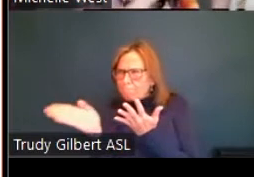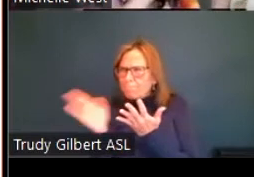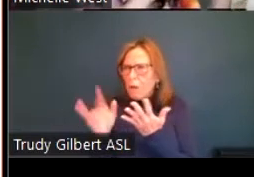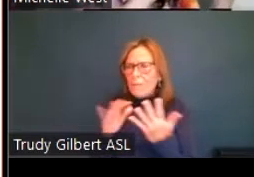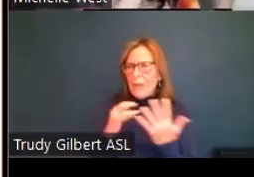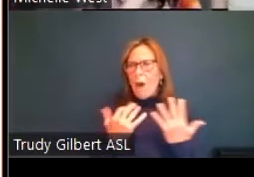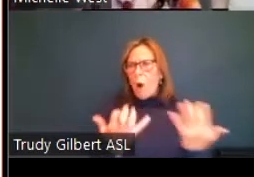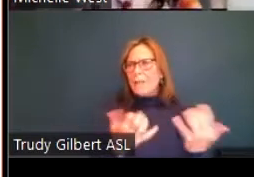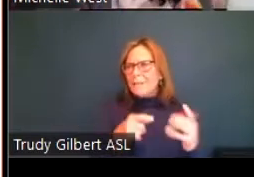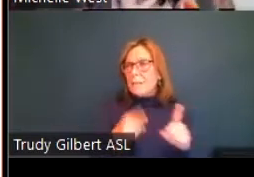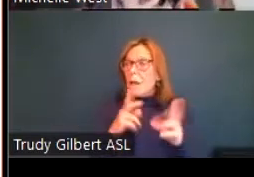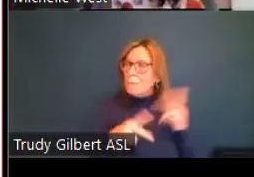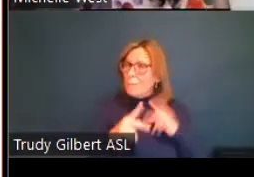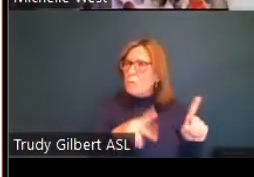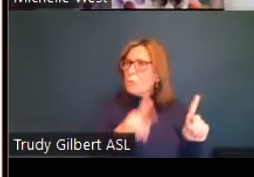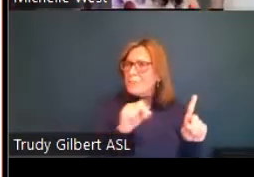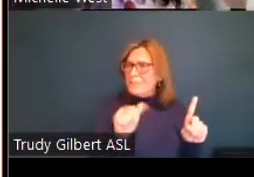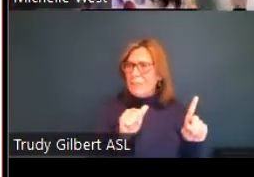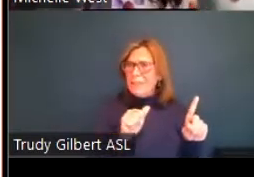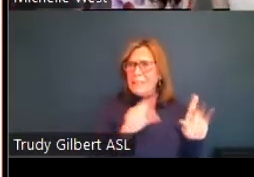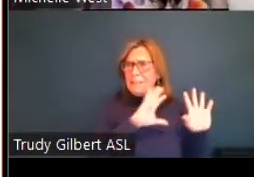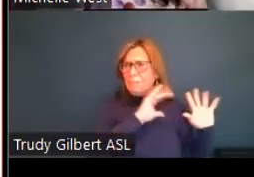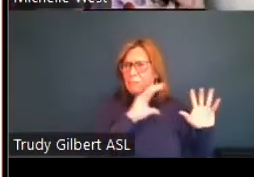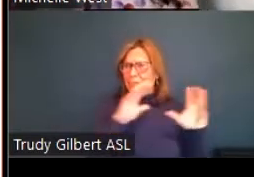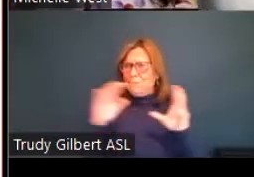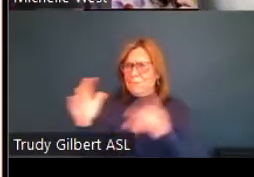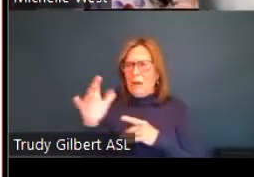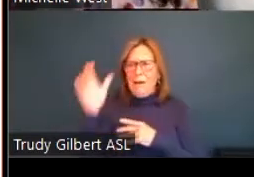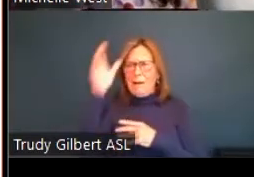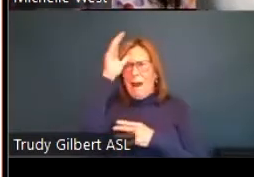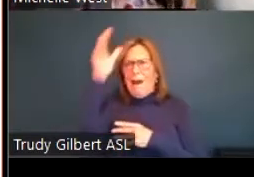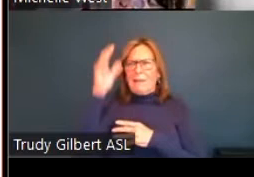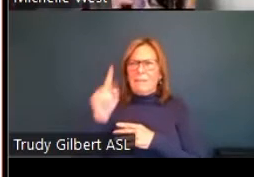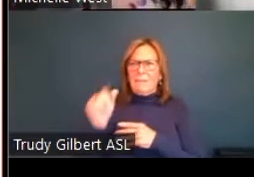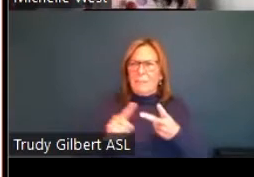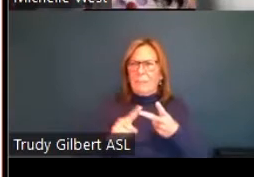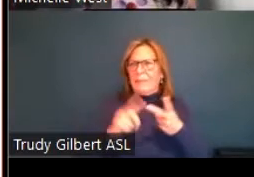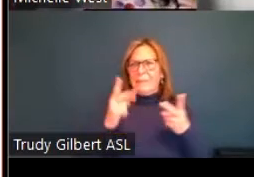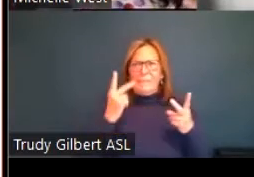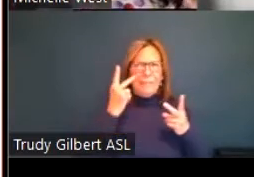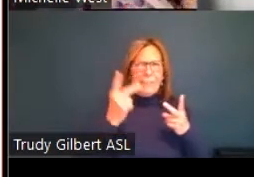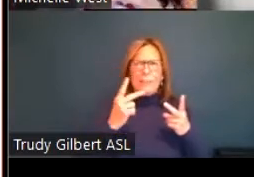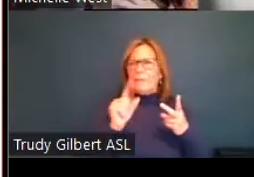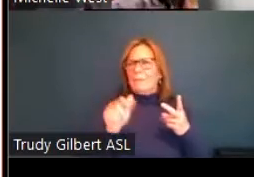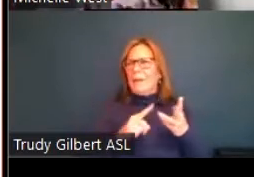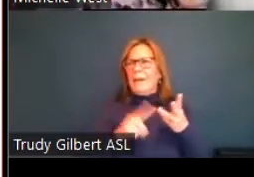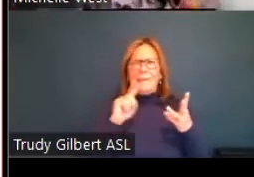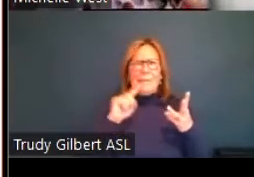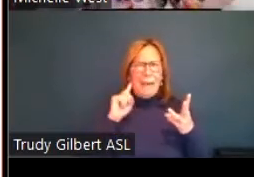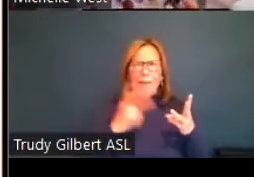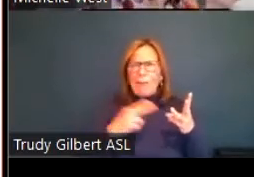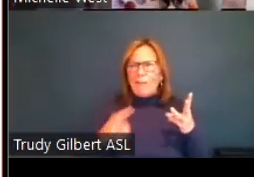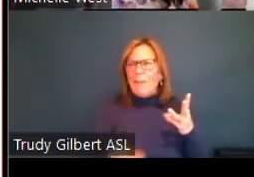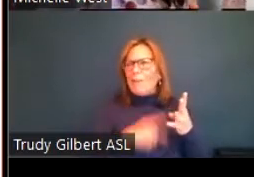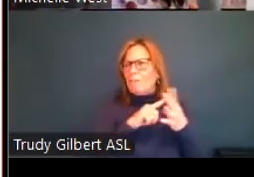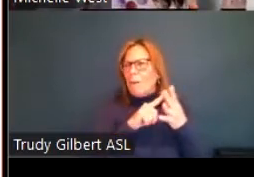with disabilities have subsections, right? So we have the cognitive disabilities, we have the visual, we have deaf and hard of hearing. And